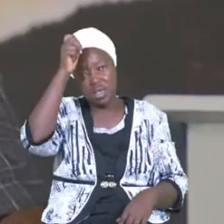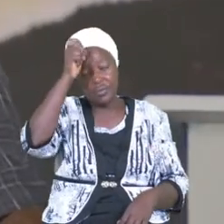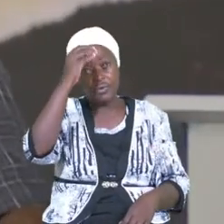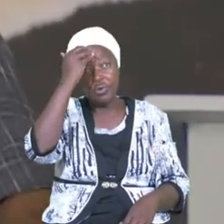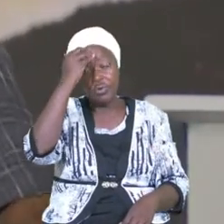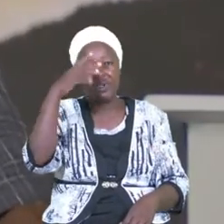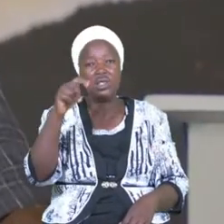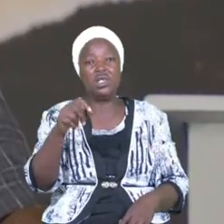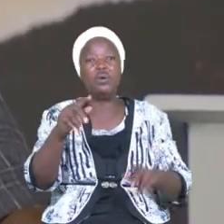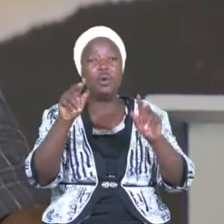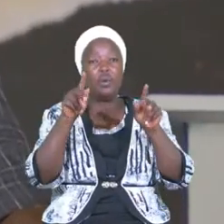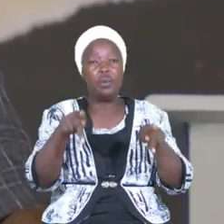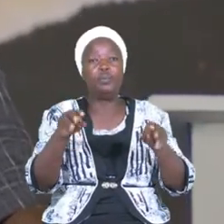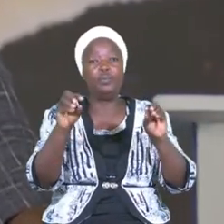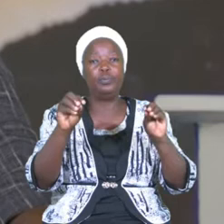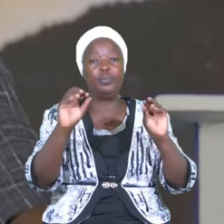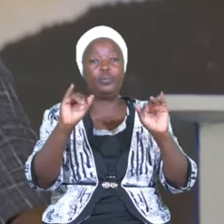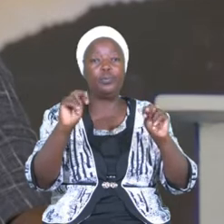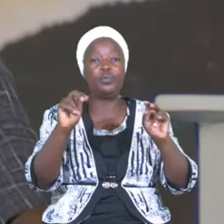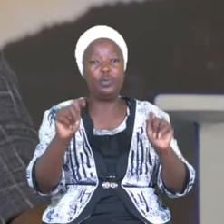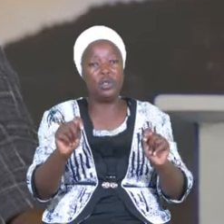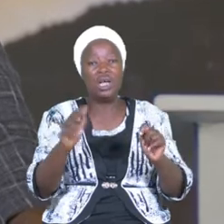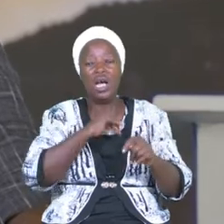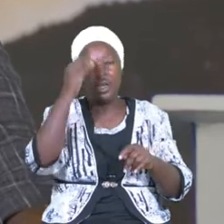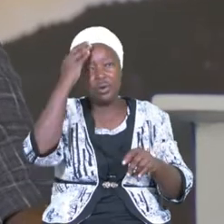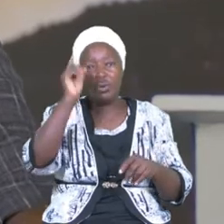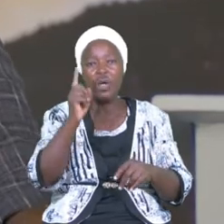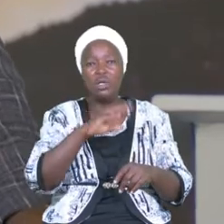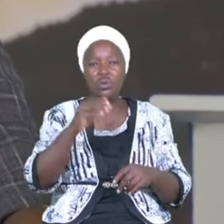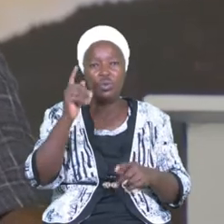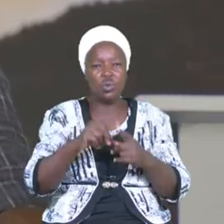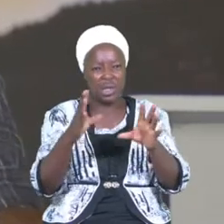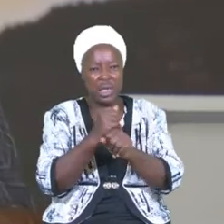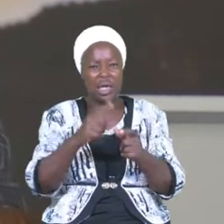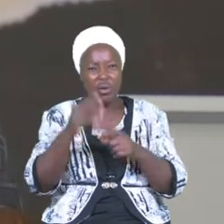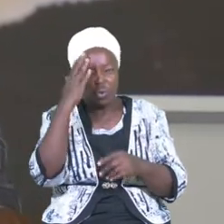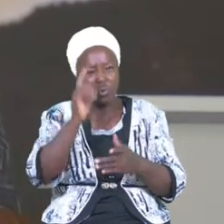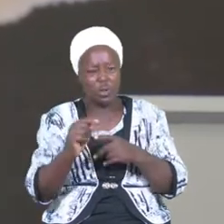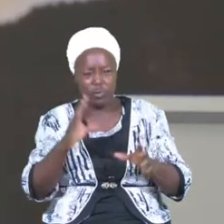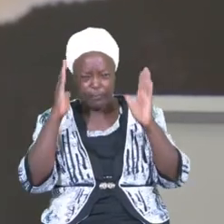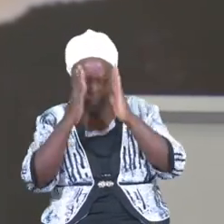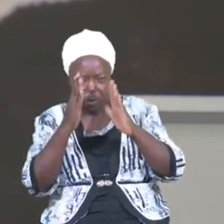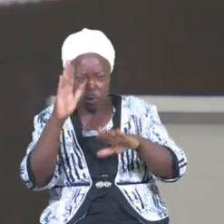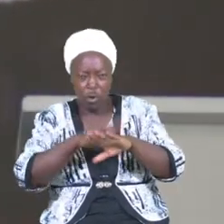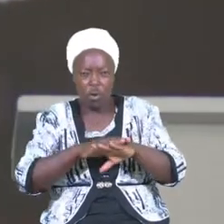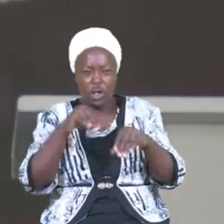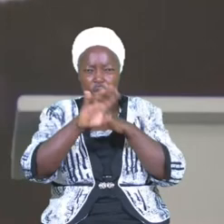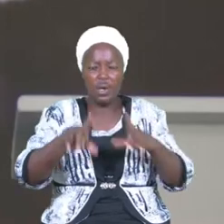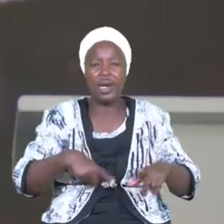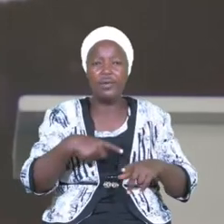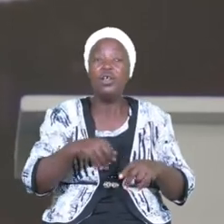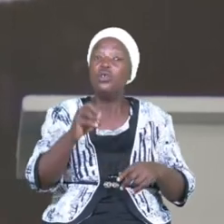to screw you up. And he knows where to target the point so that they